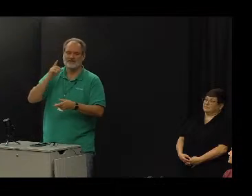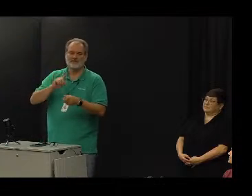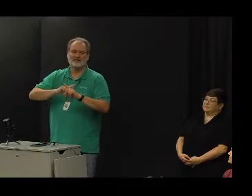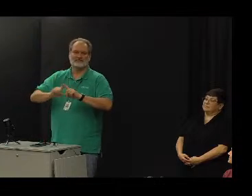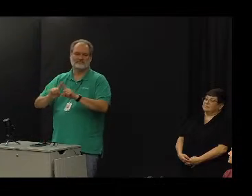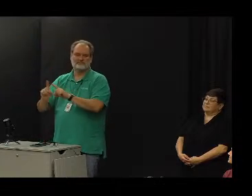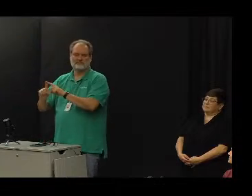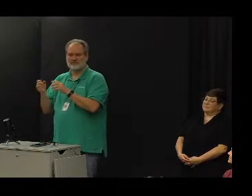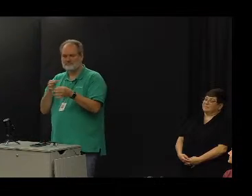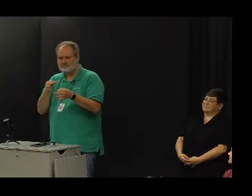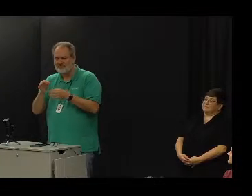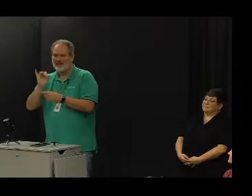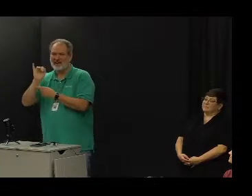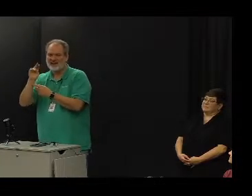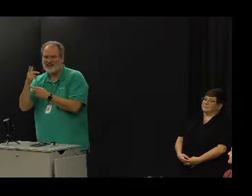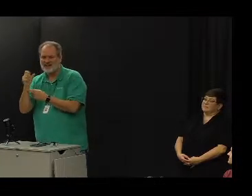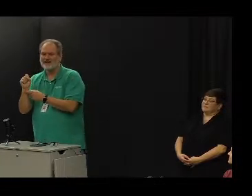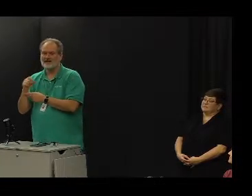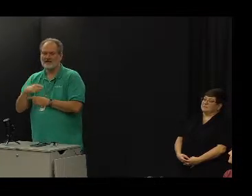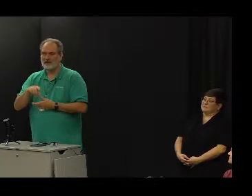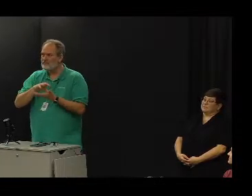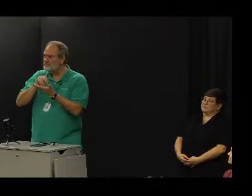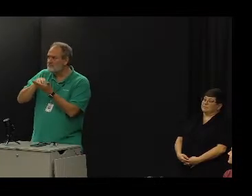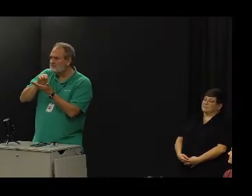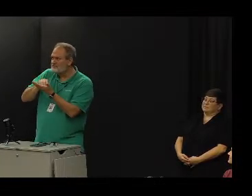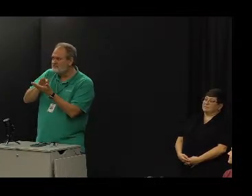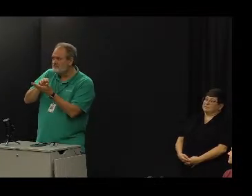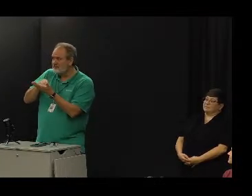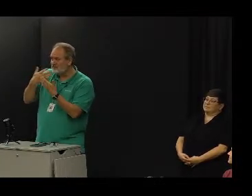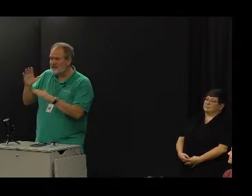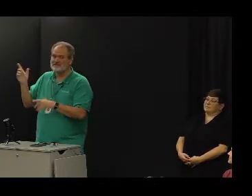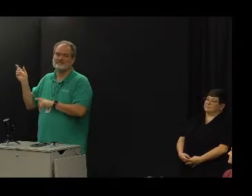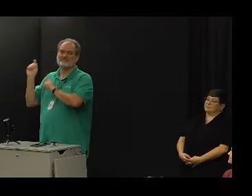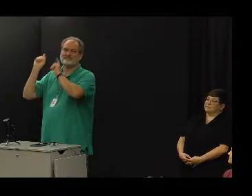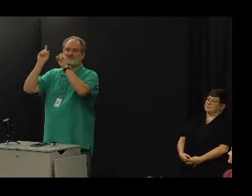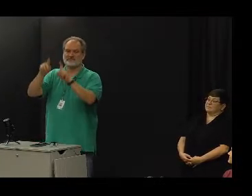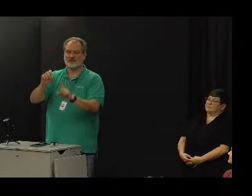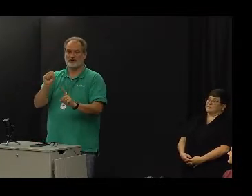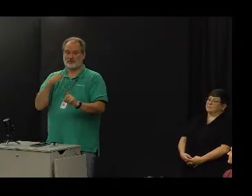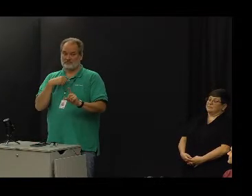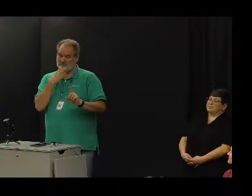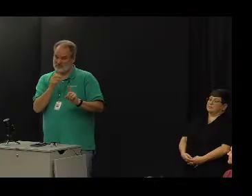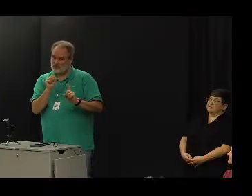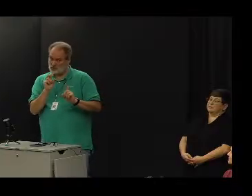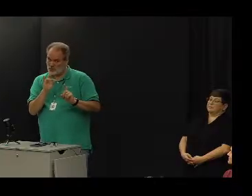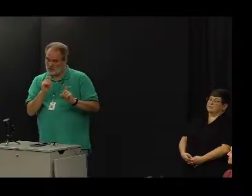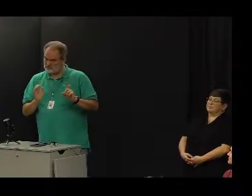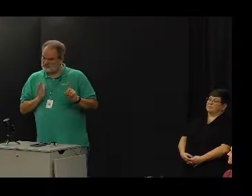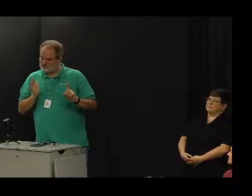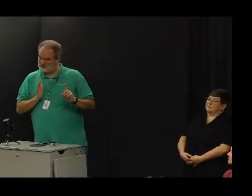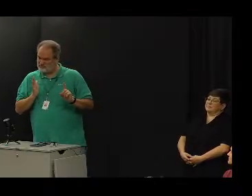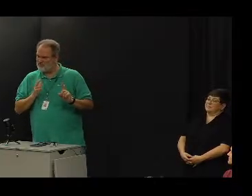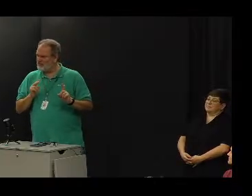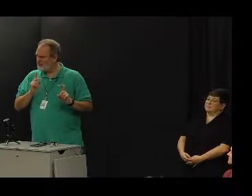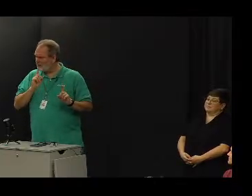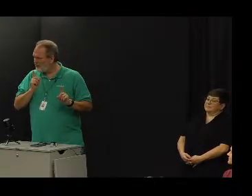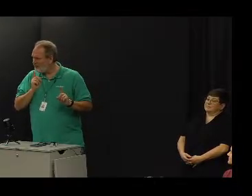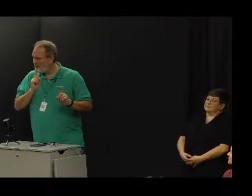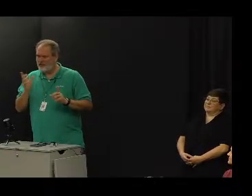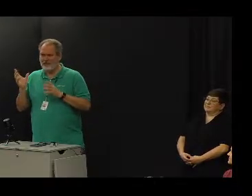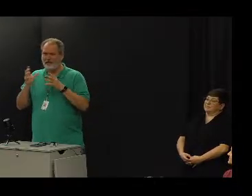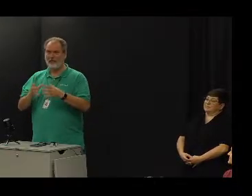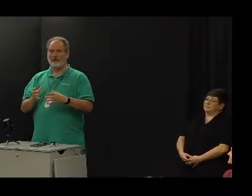So we were explaining the catcher, the pitcher, all the roles and rules involved in the baseball game. And after they had learned how the